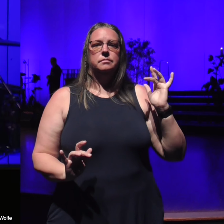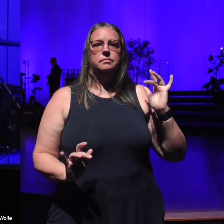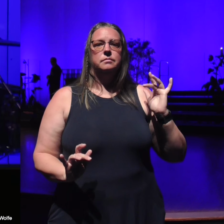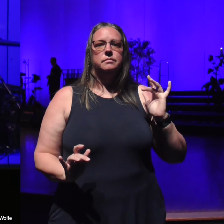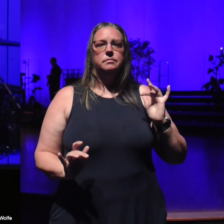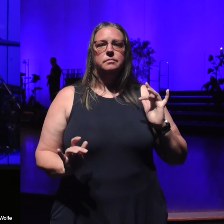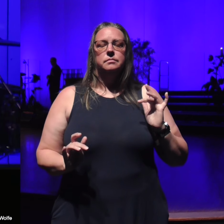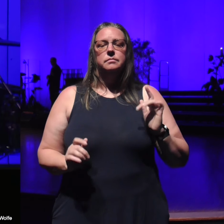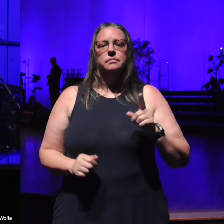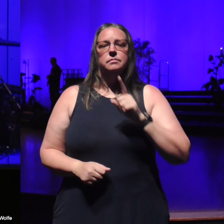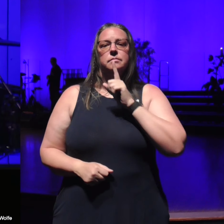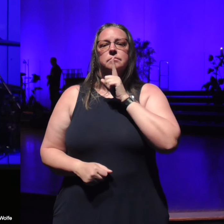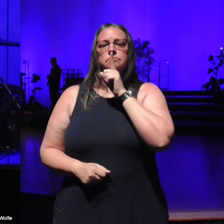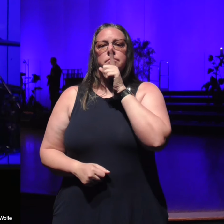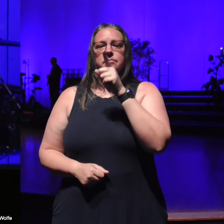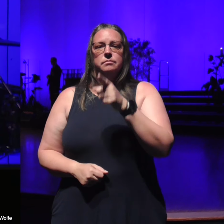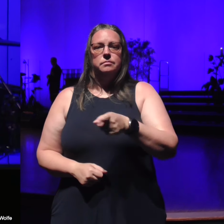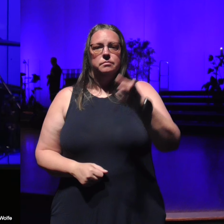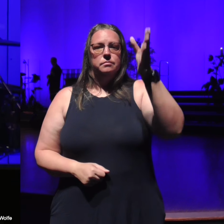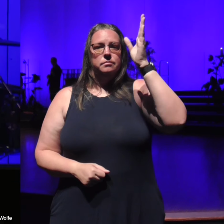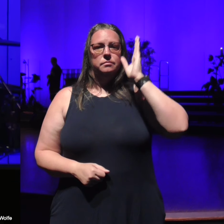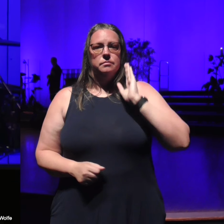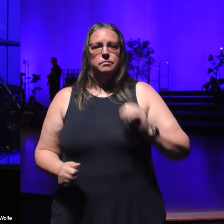each face.